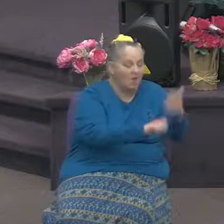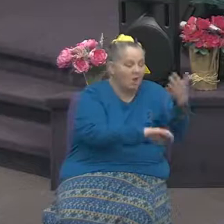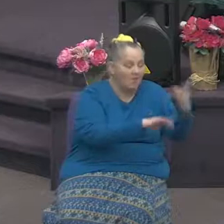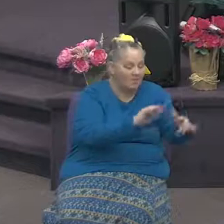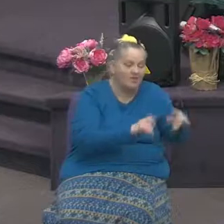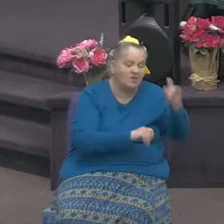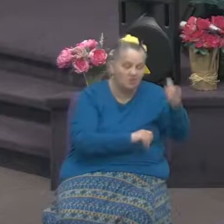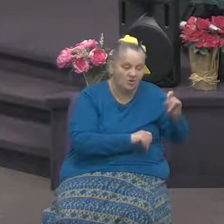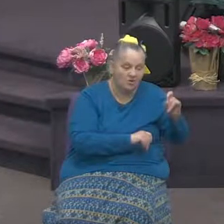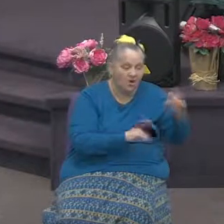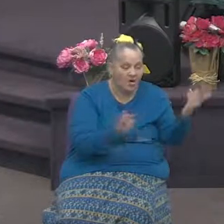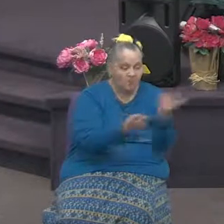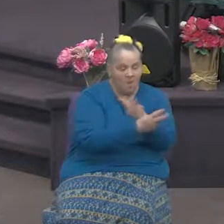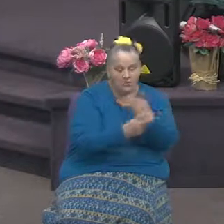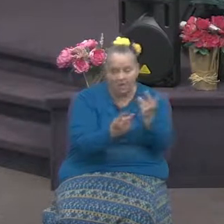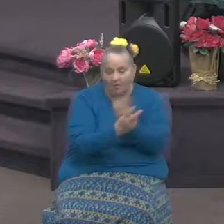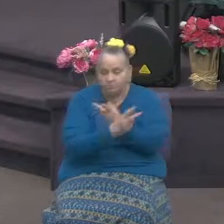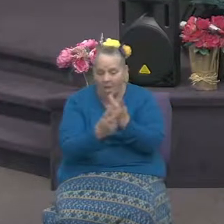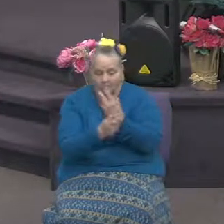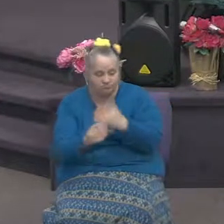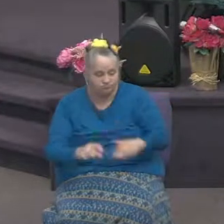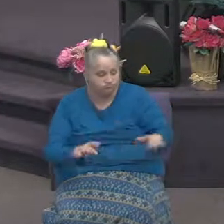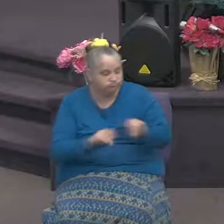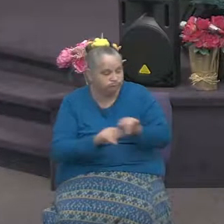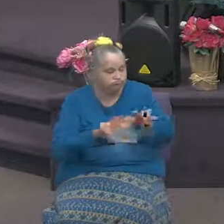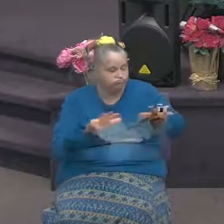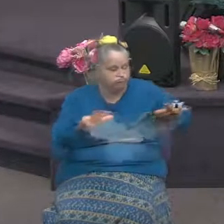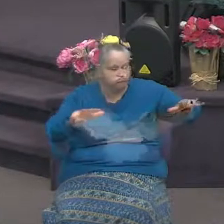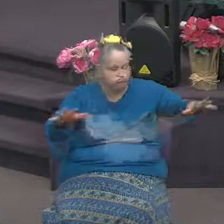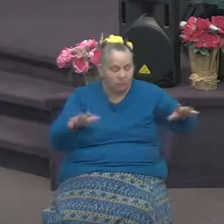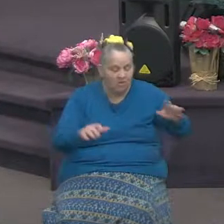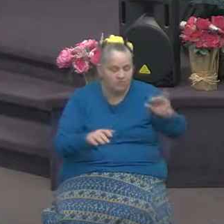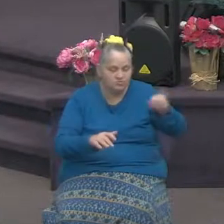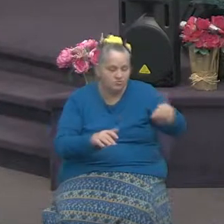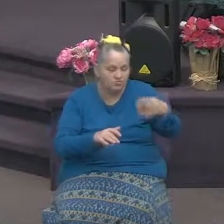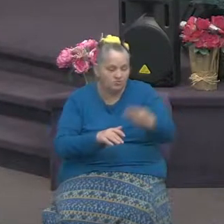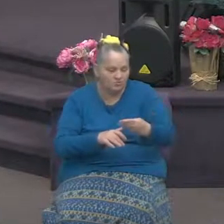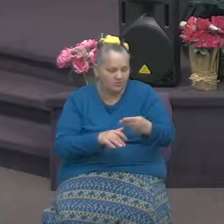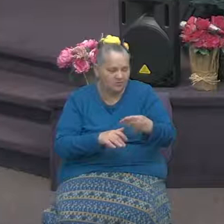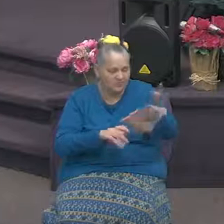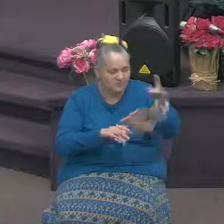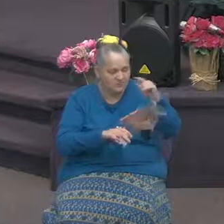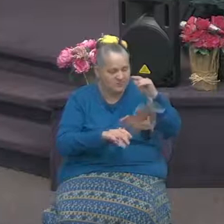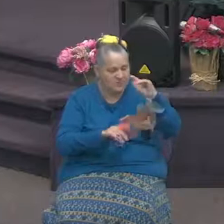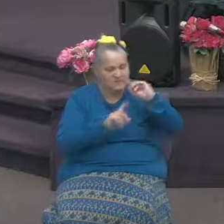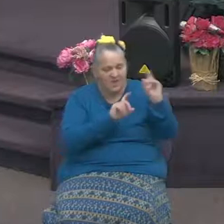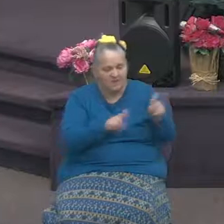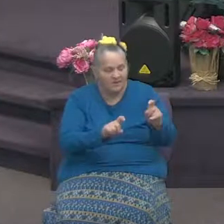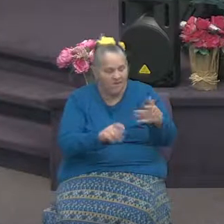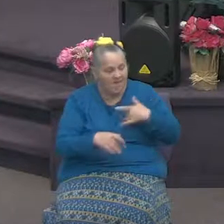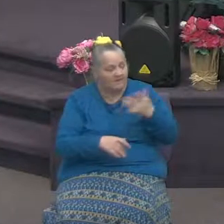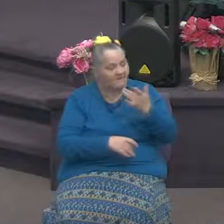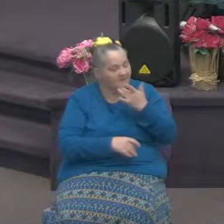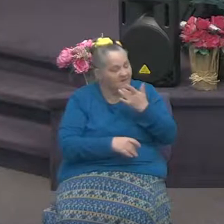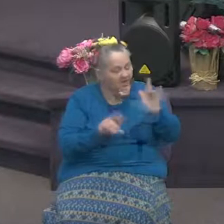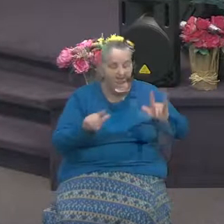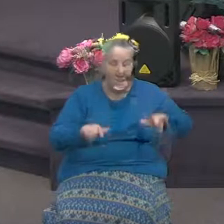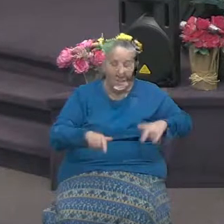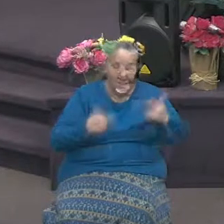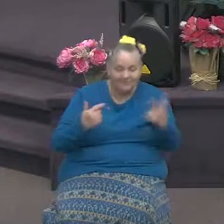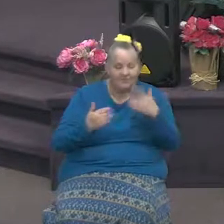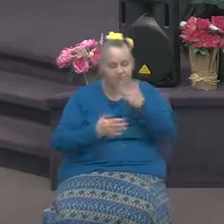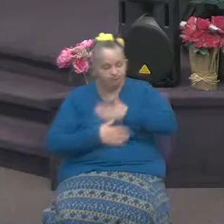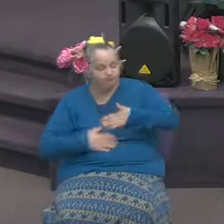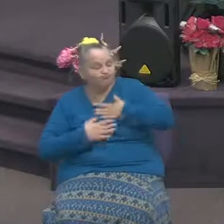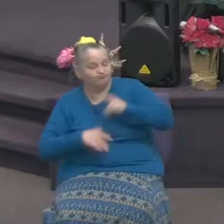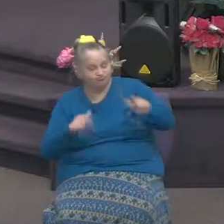And they began to multiply and they began to grow. And Joseph was in command, so they had favor. And they were doing all the things, living their lives,